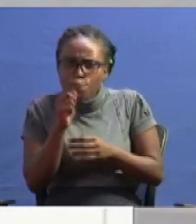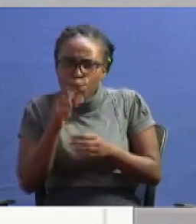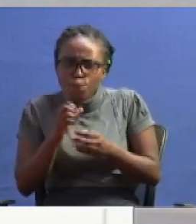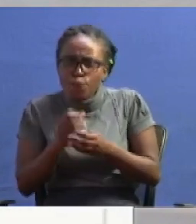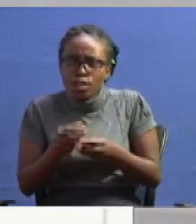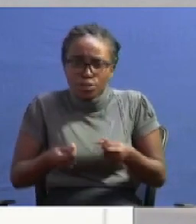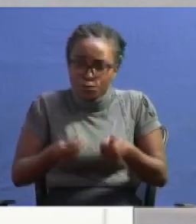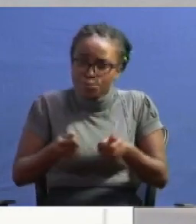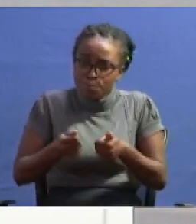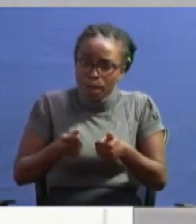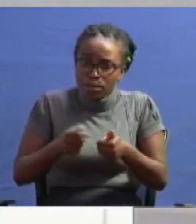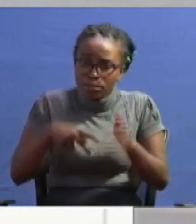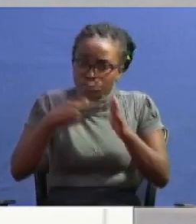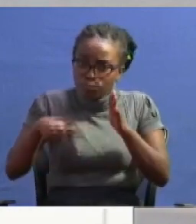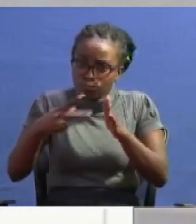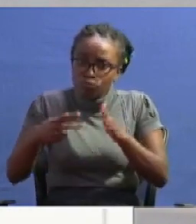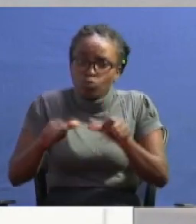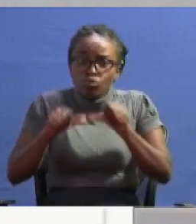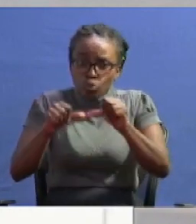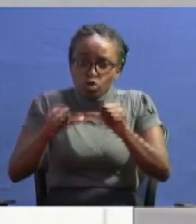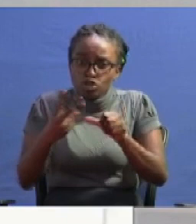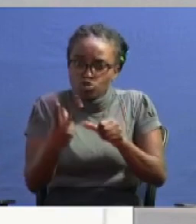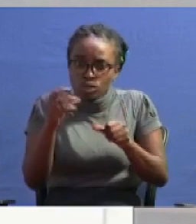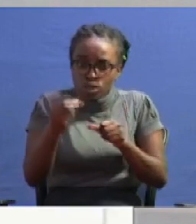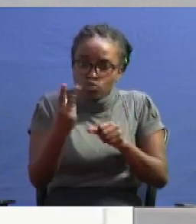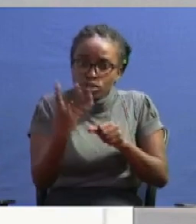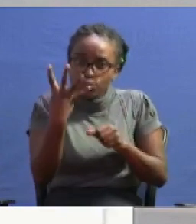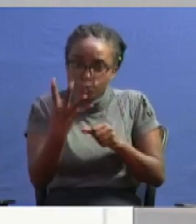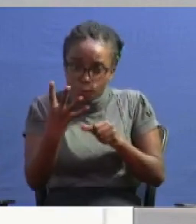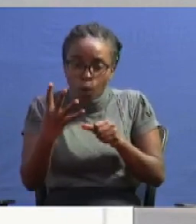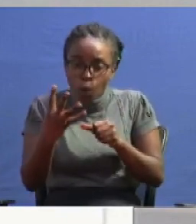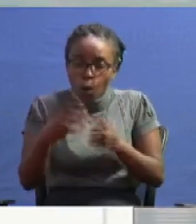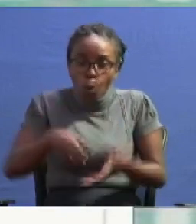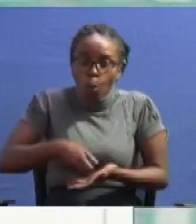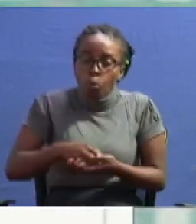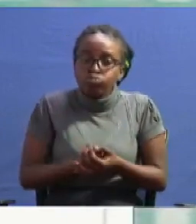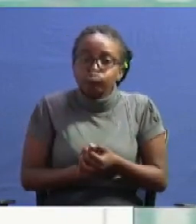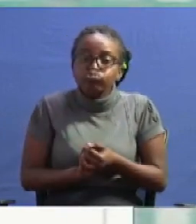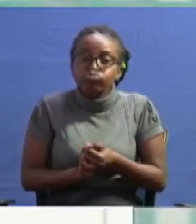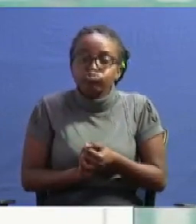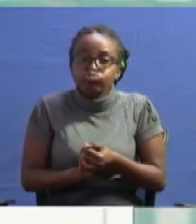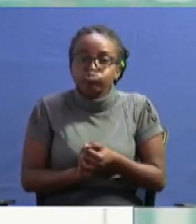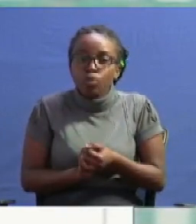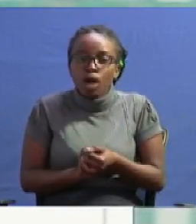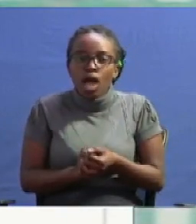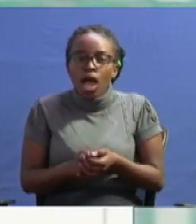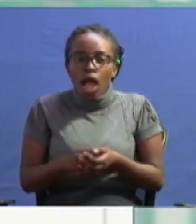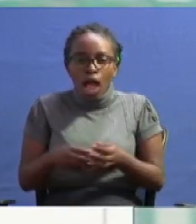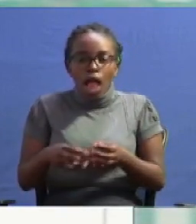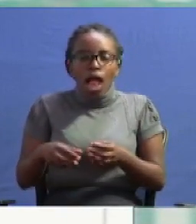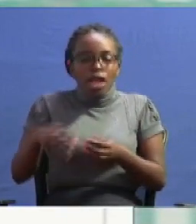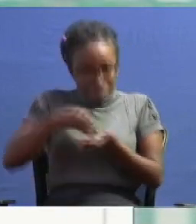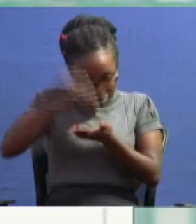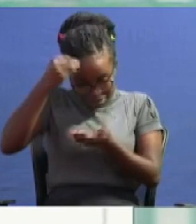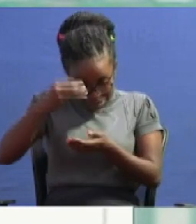finance bill of 2024? Do you think maybe their views will be incorporated in this? We can learn from history, and nothing much happened,